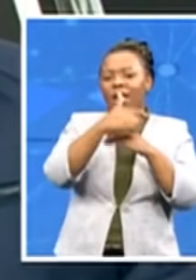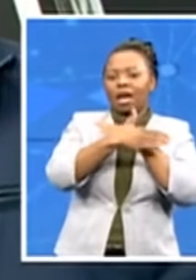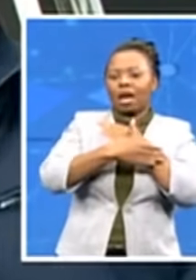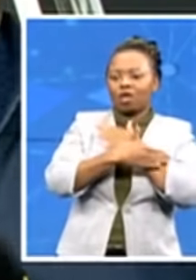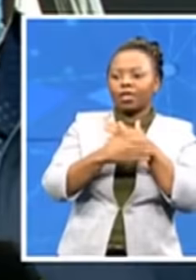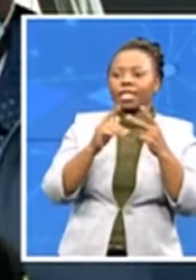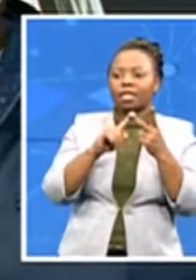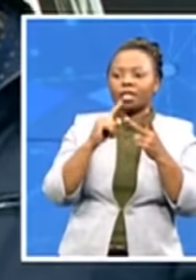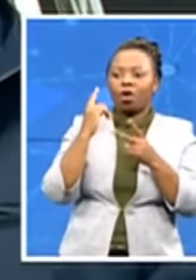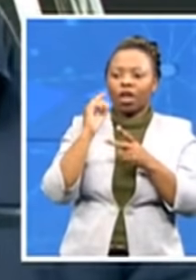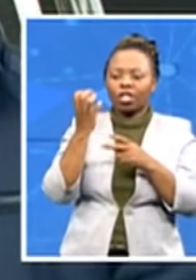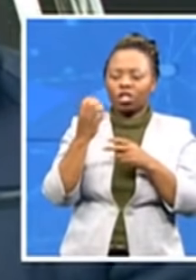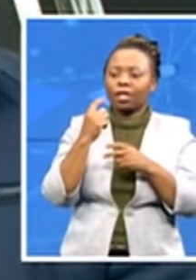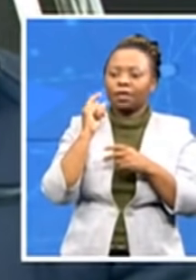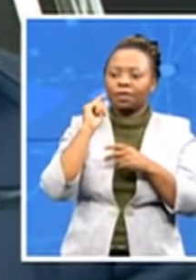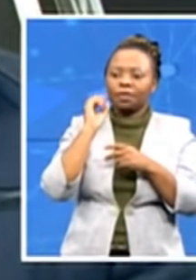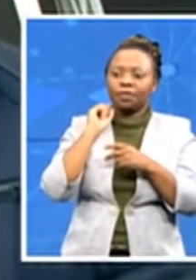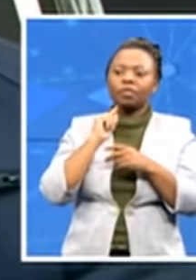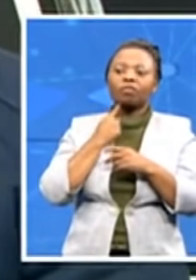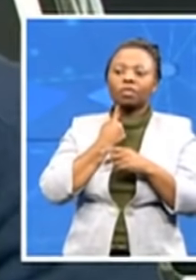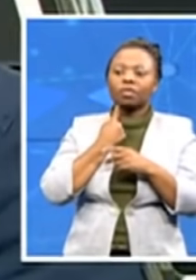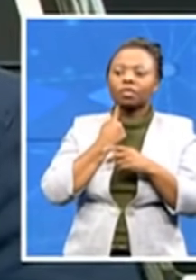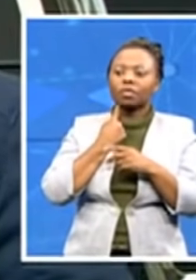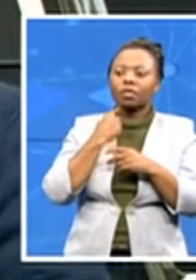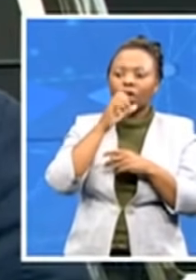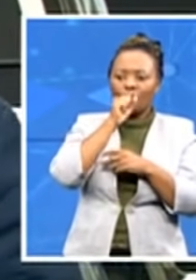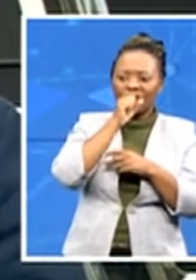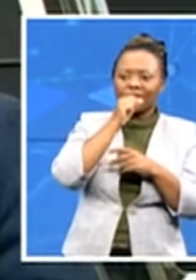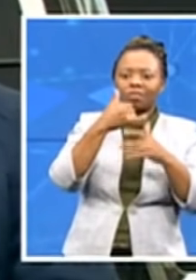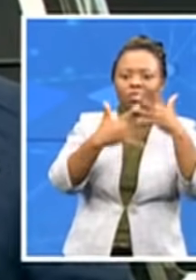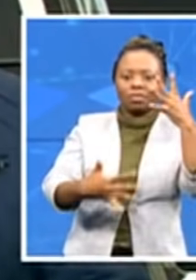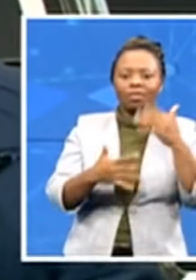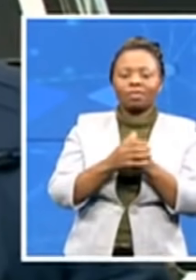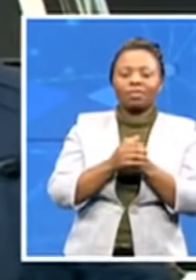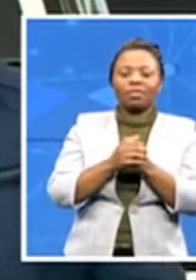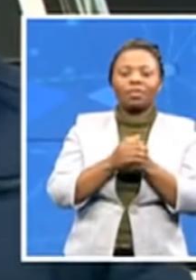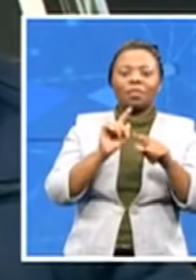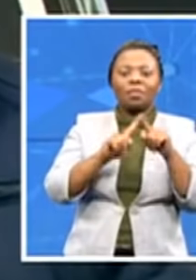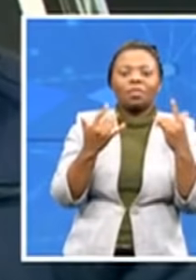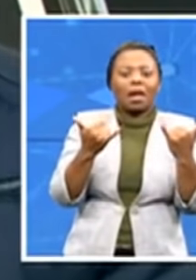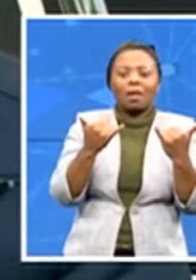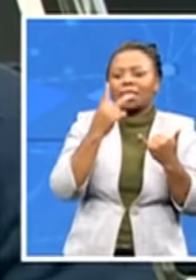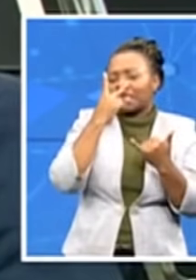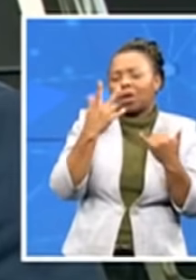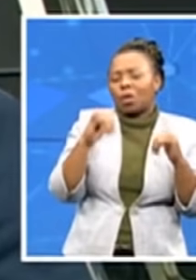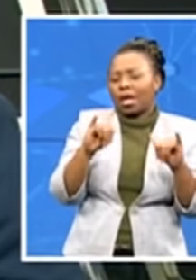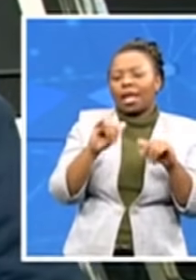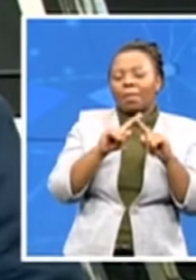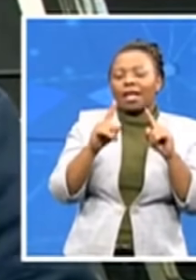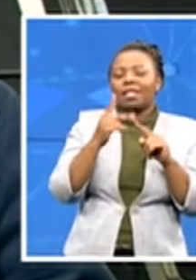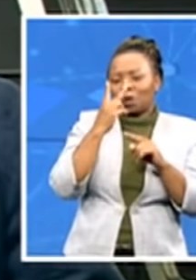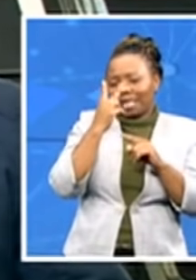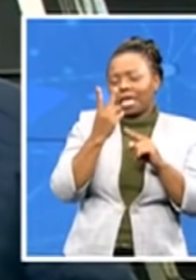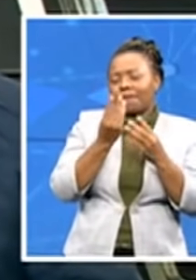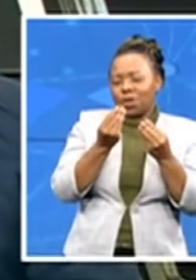are doing just that, but you don't see a lot of them coming through. Of course, there are a few crossing over from Zimbabwe to South Africa, but